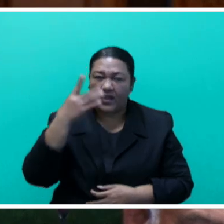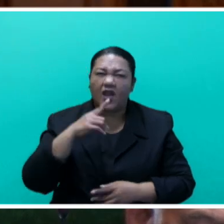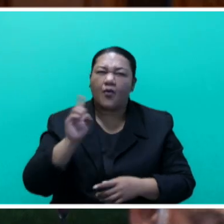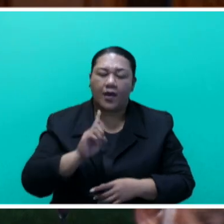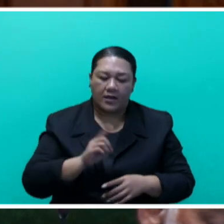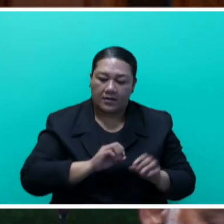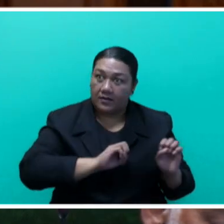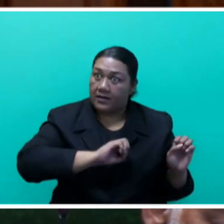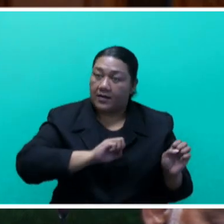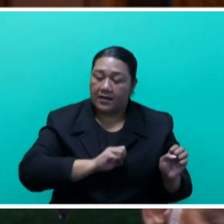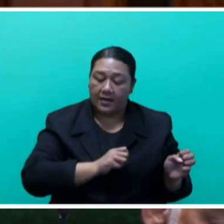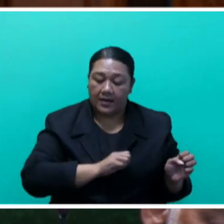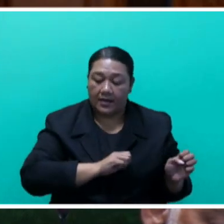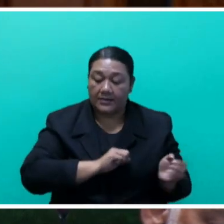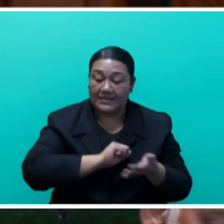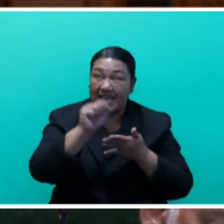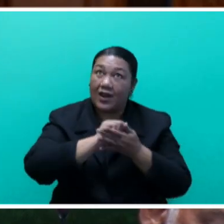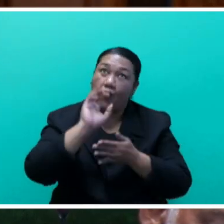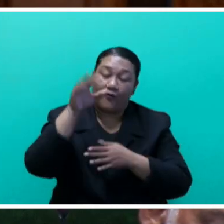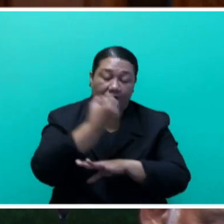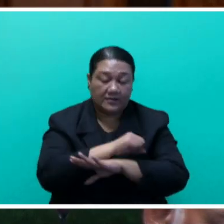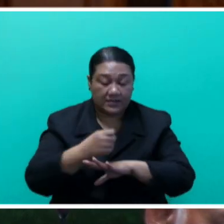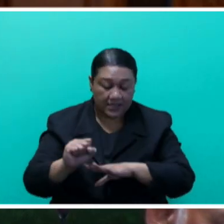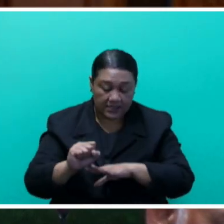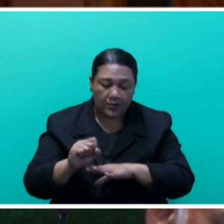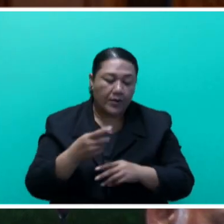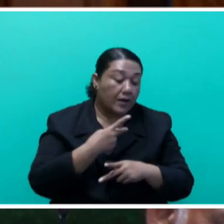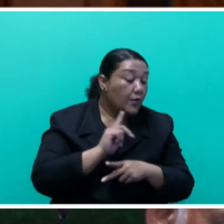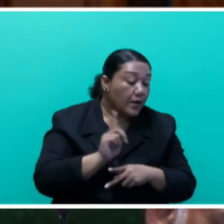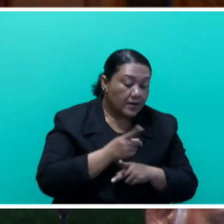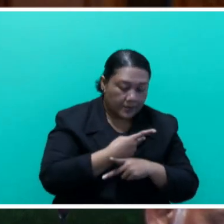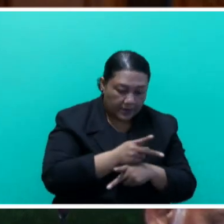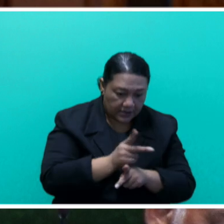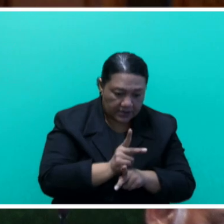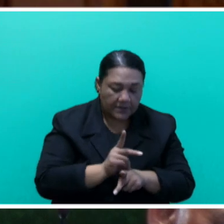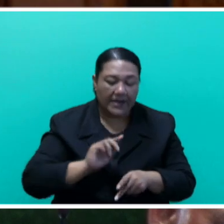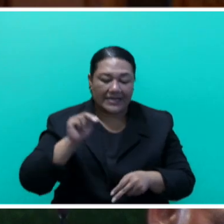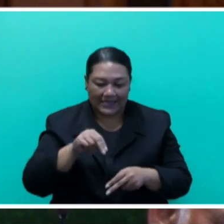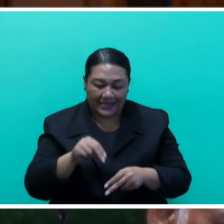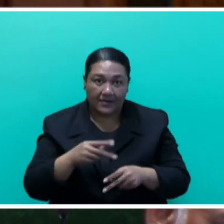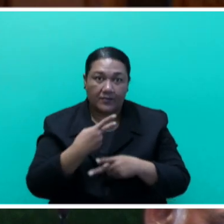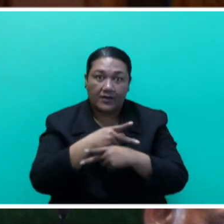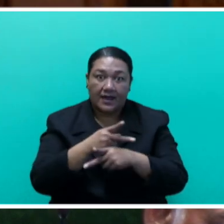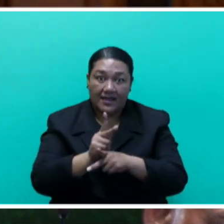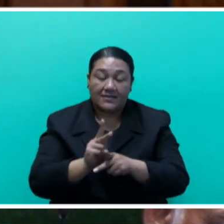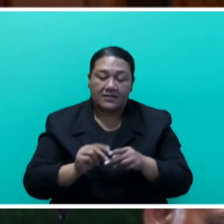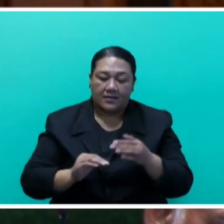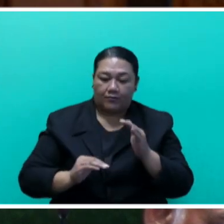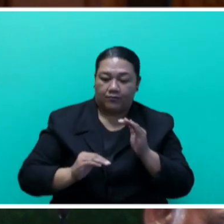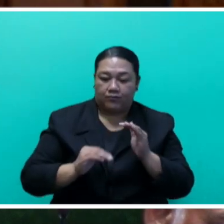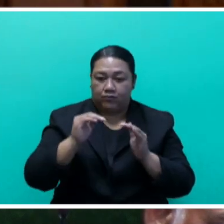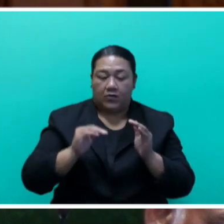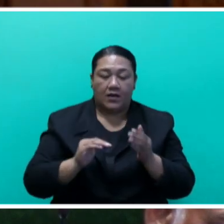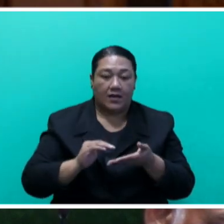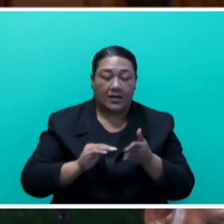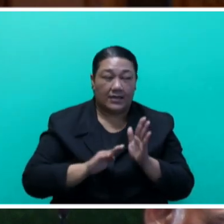produce. Let's value add it, get it into the taste buds of our people,